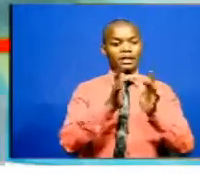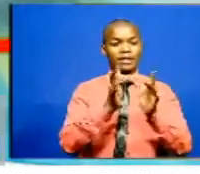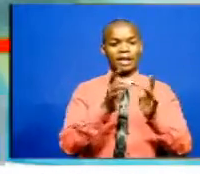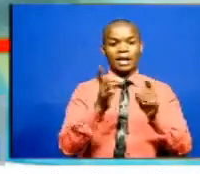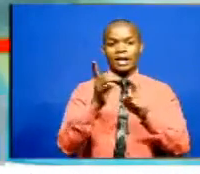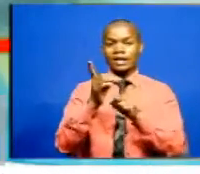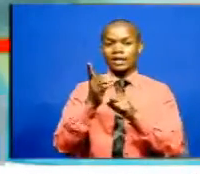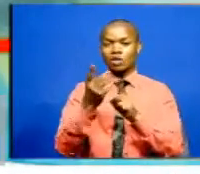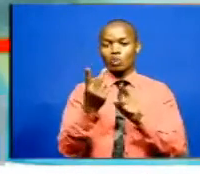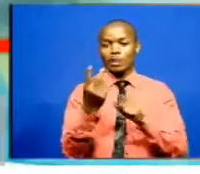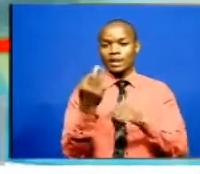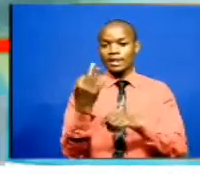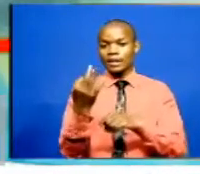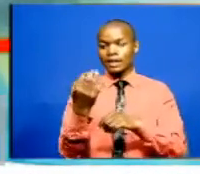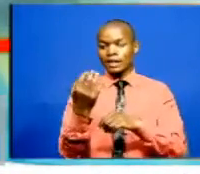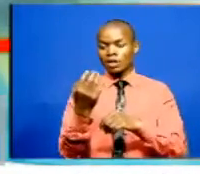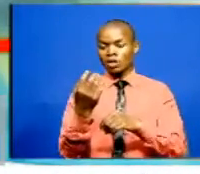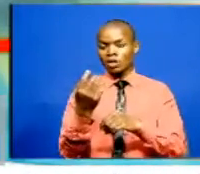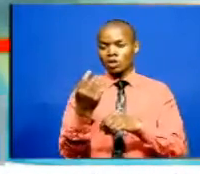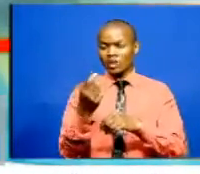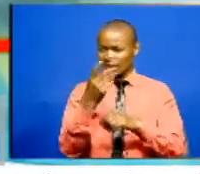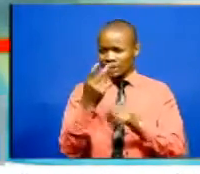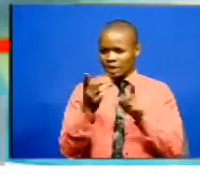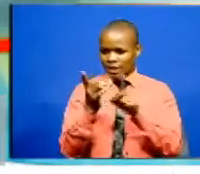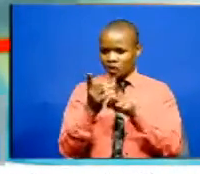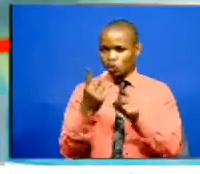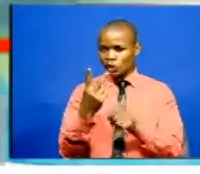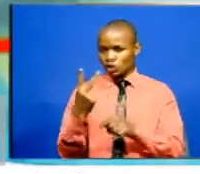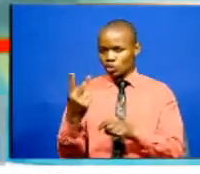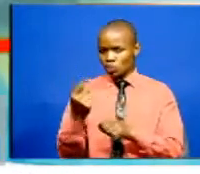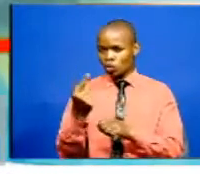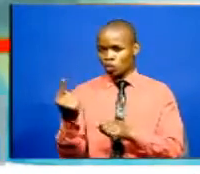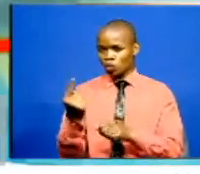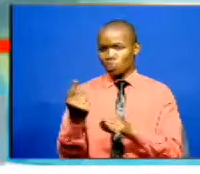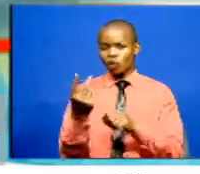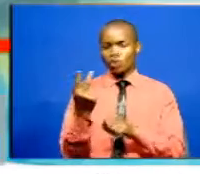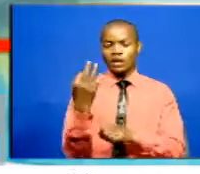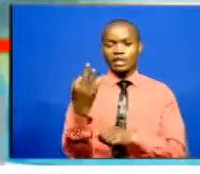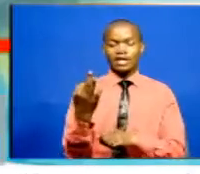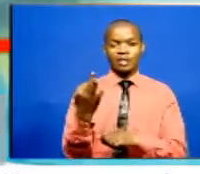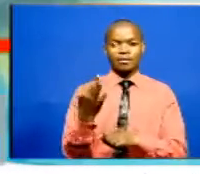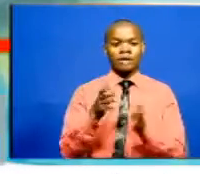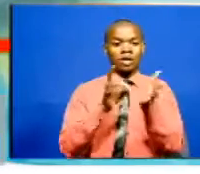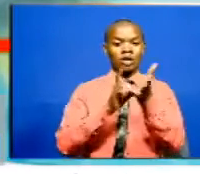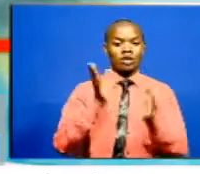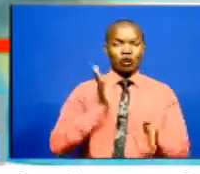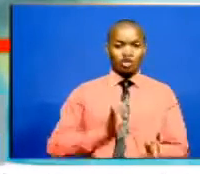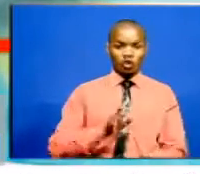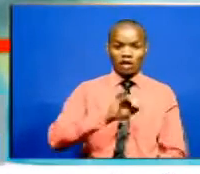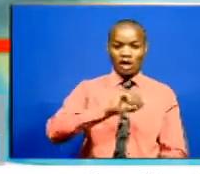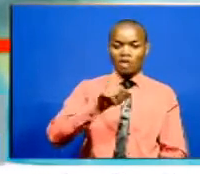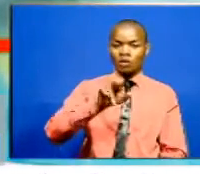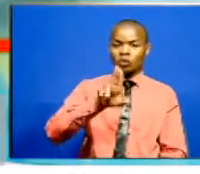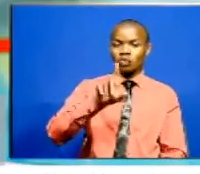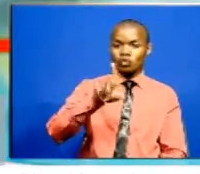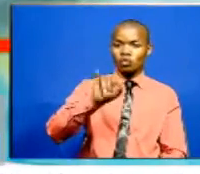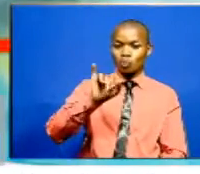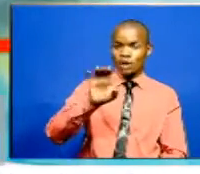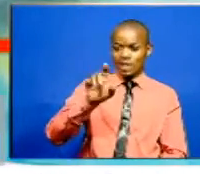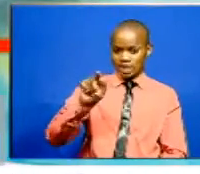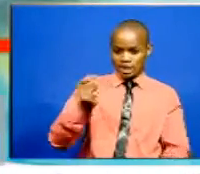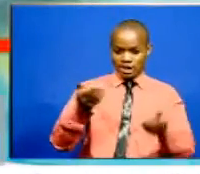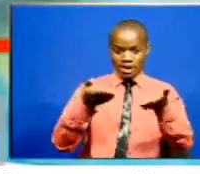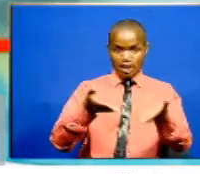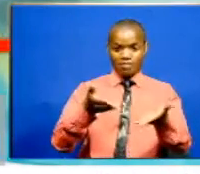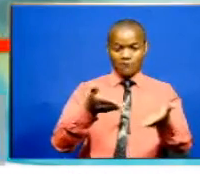23rd of this month. We have Dr. Juliet Biao, who is the director, UN Environment